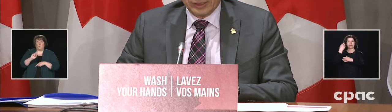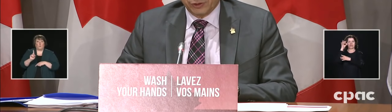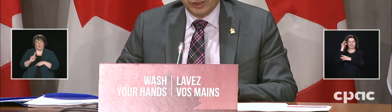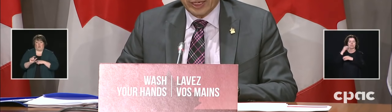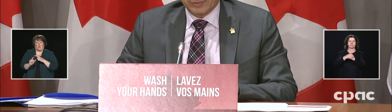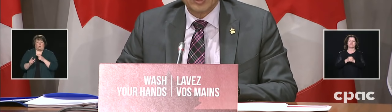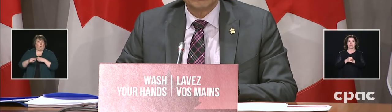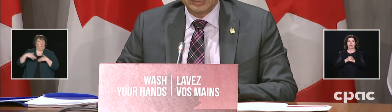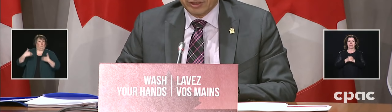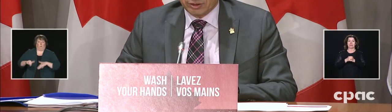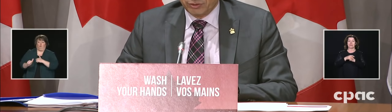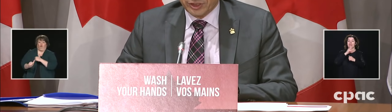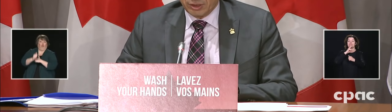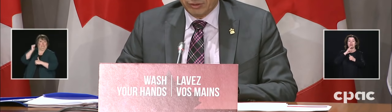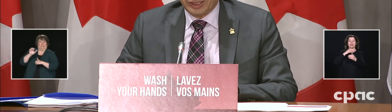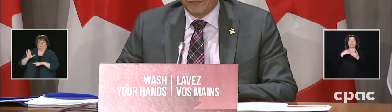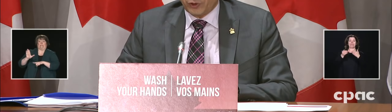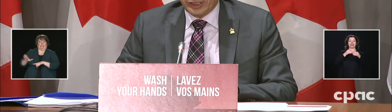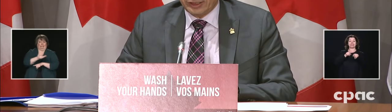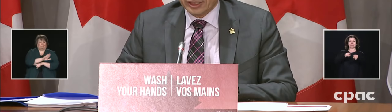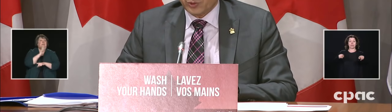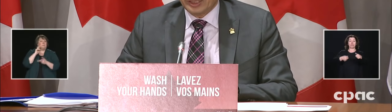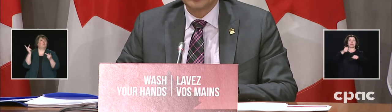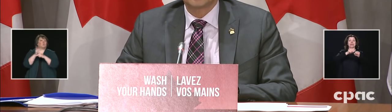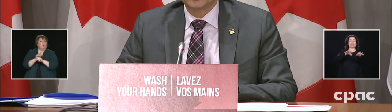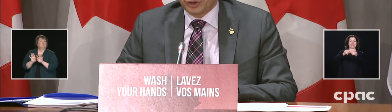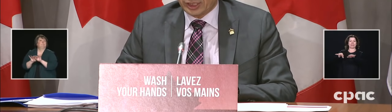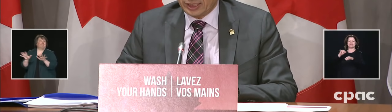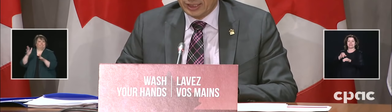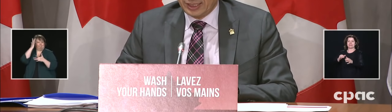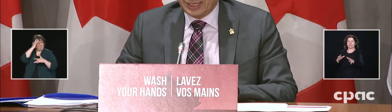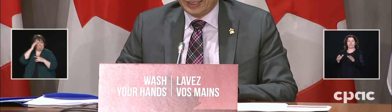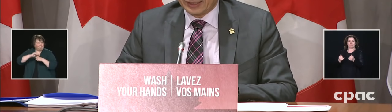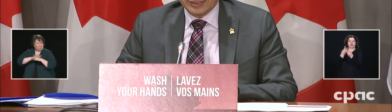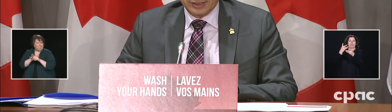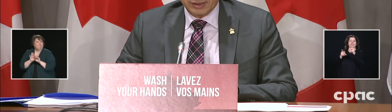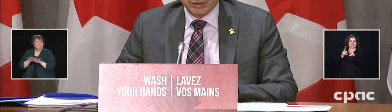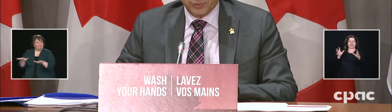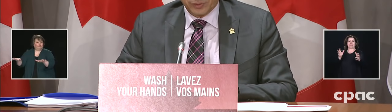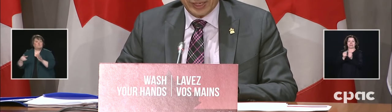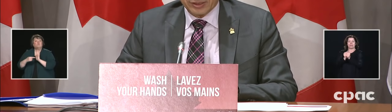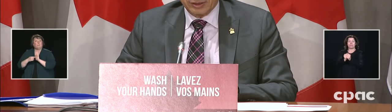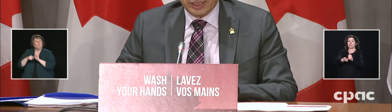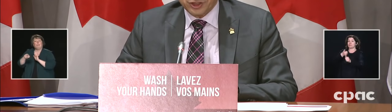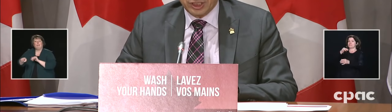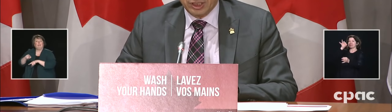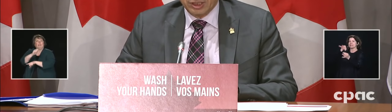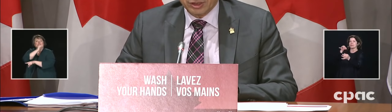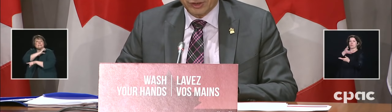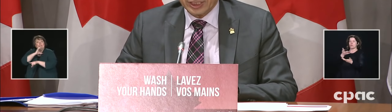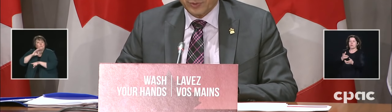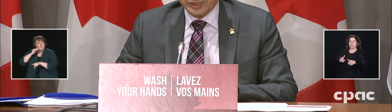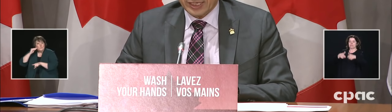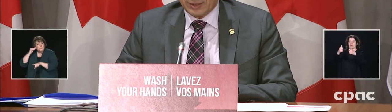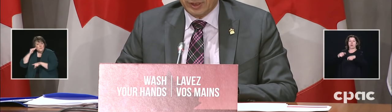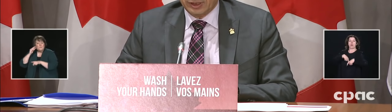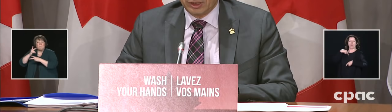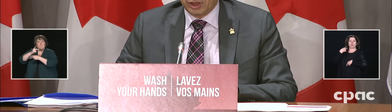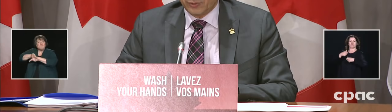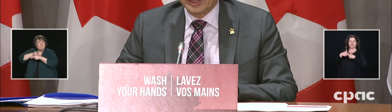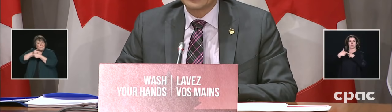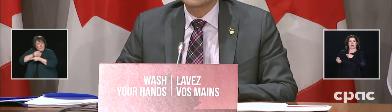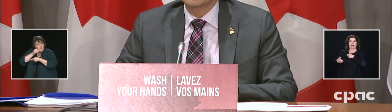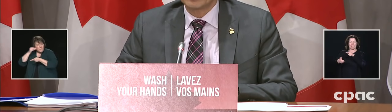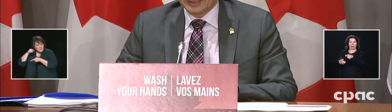Plus particulièrement, les éclosions dans les foyers de soins de longue durée et les résidences pour personnes âgées sont responsables